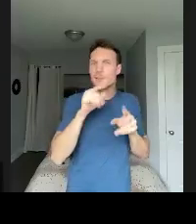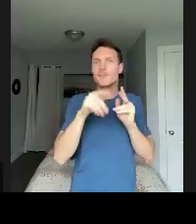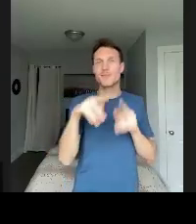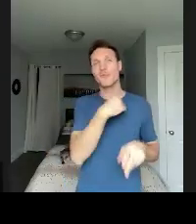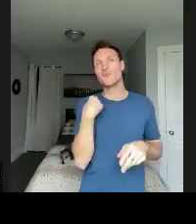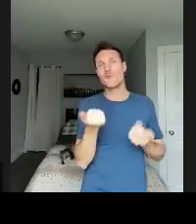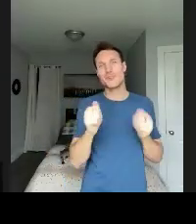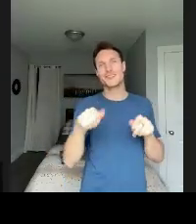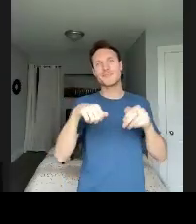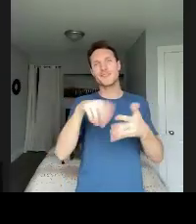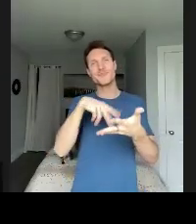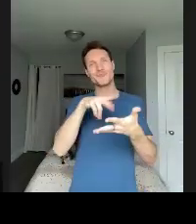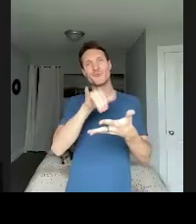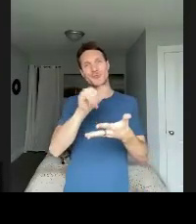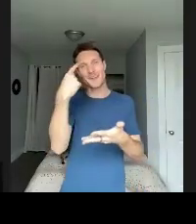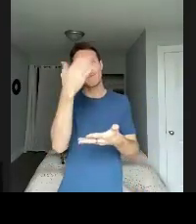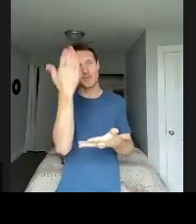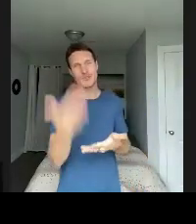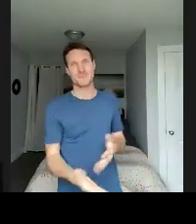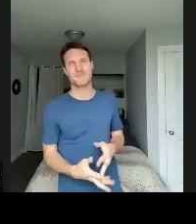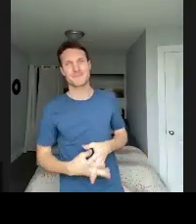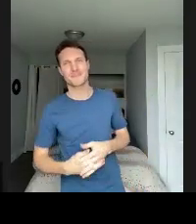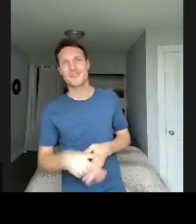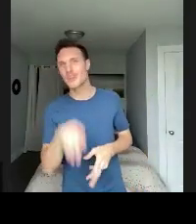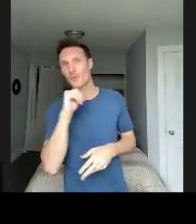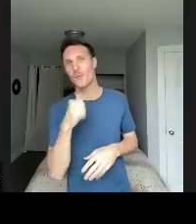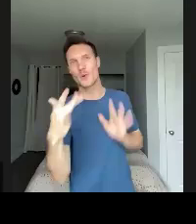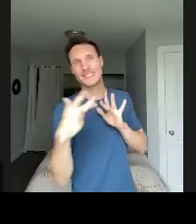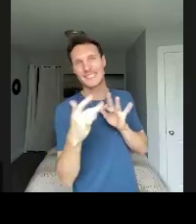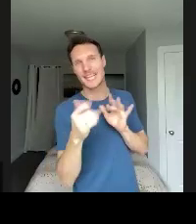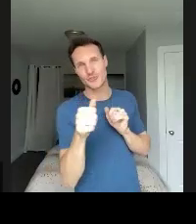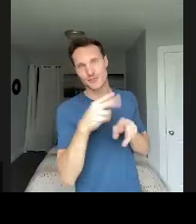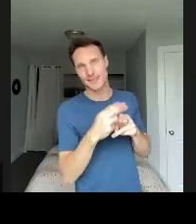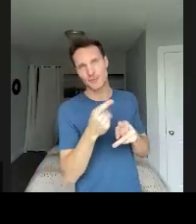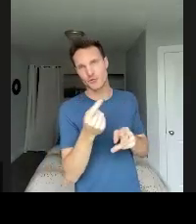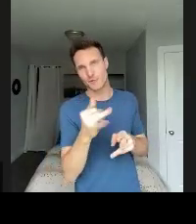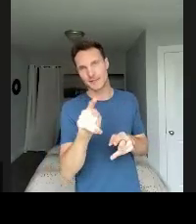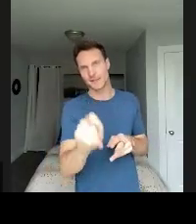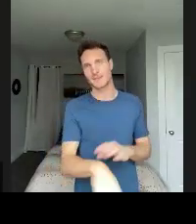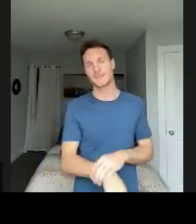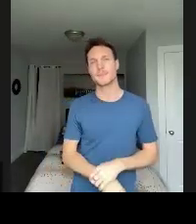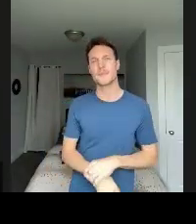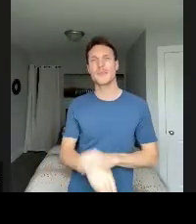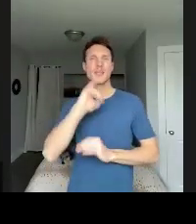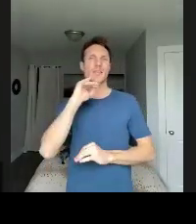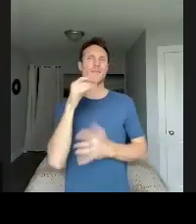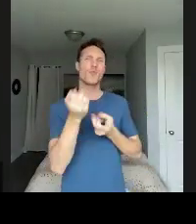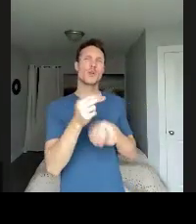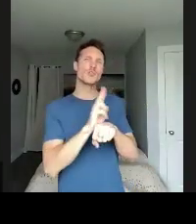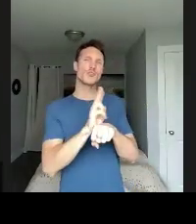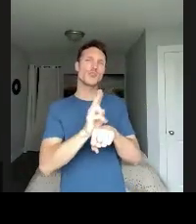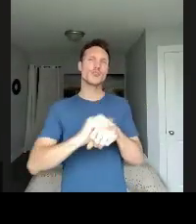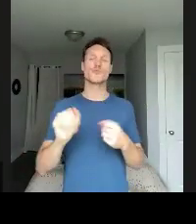And will not attach your name to it. If you want to share your comment out